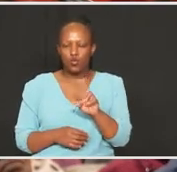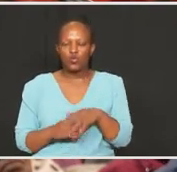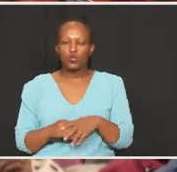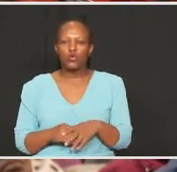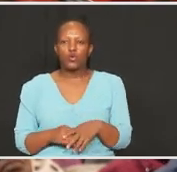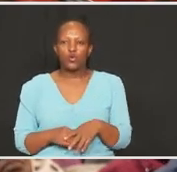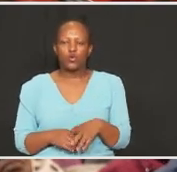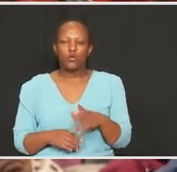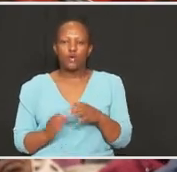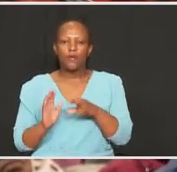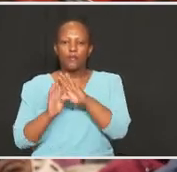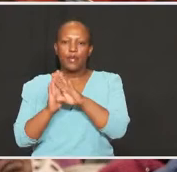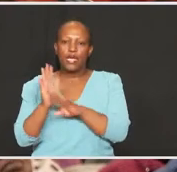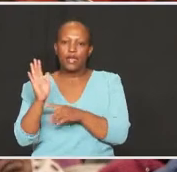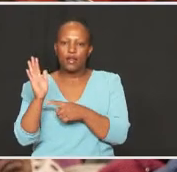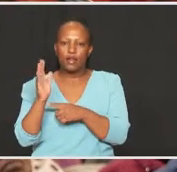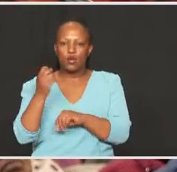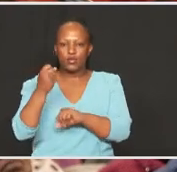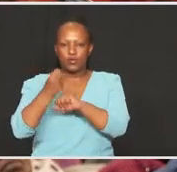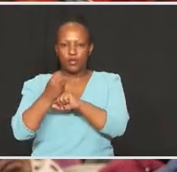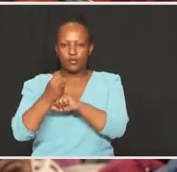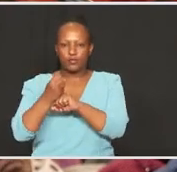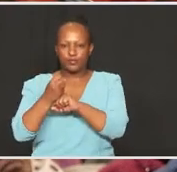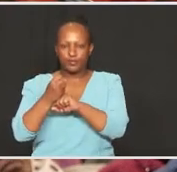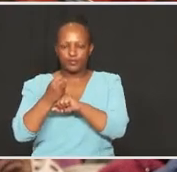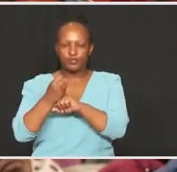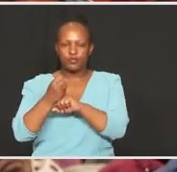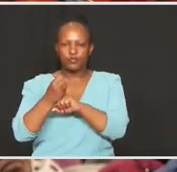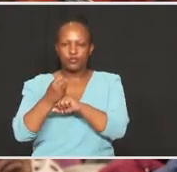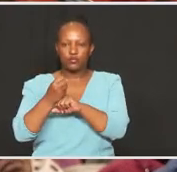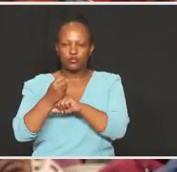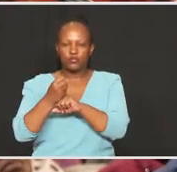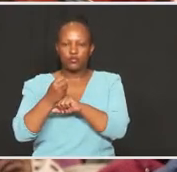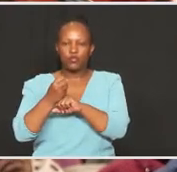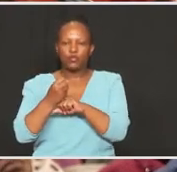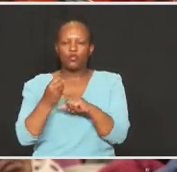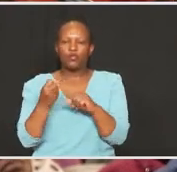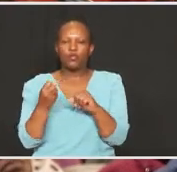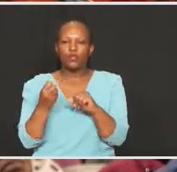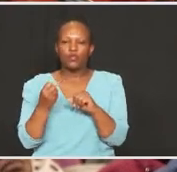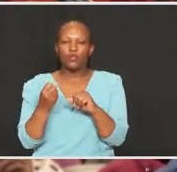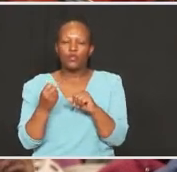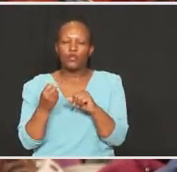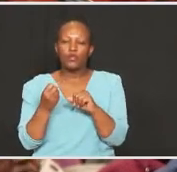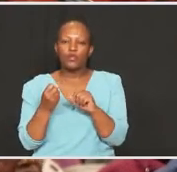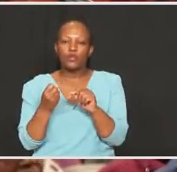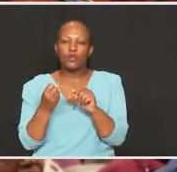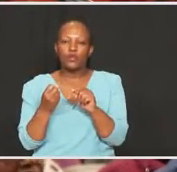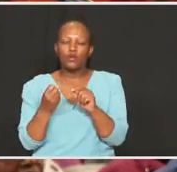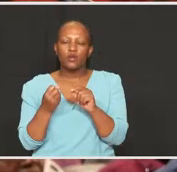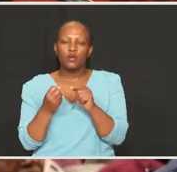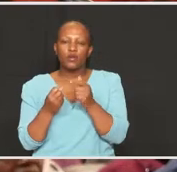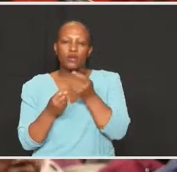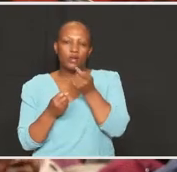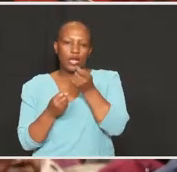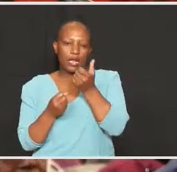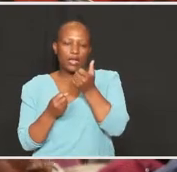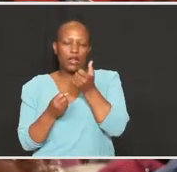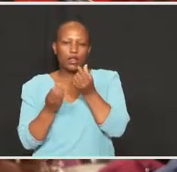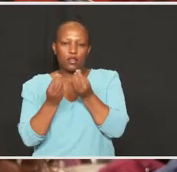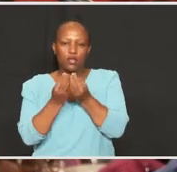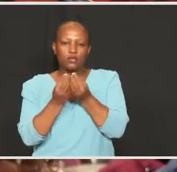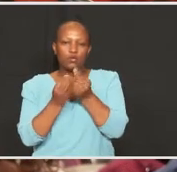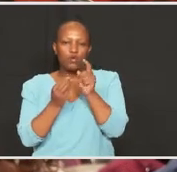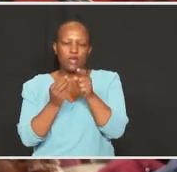actually supporting the bill and then as such but there are some some of the things